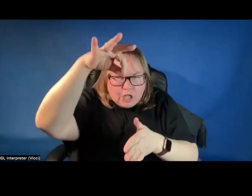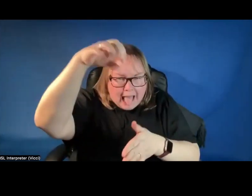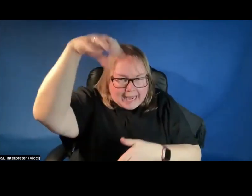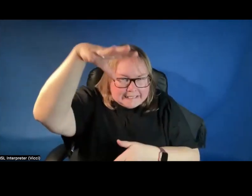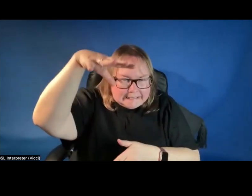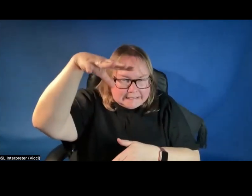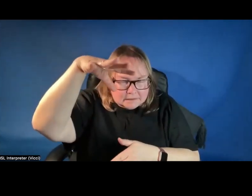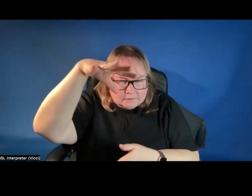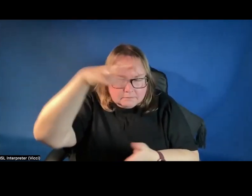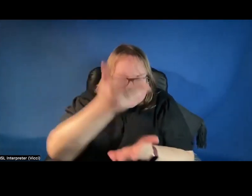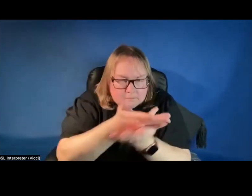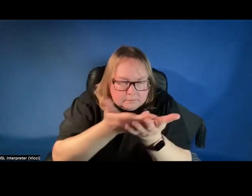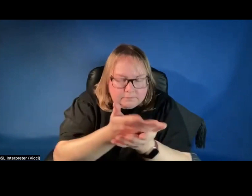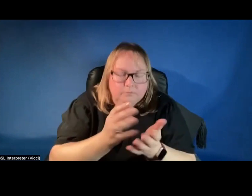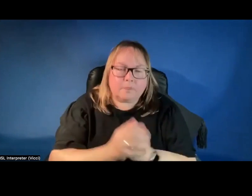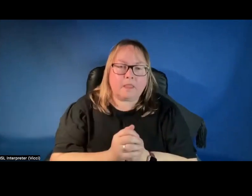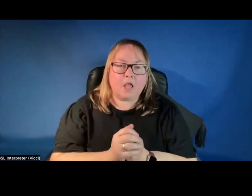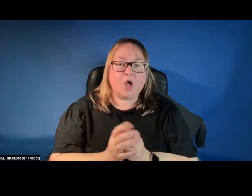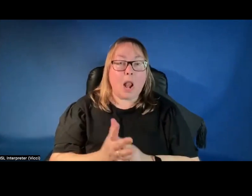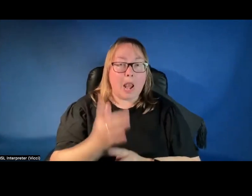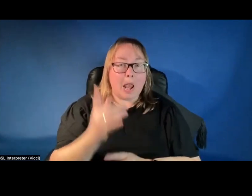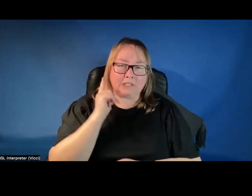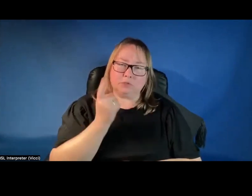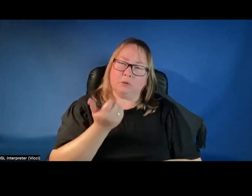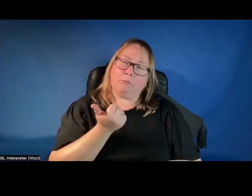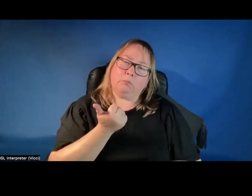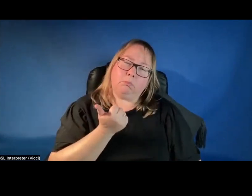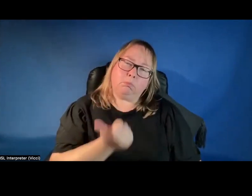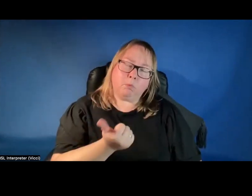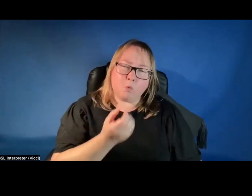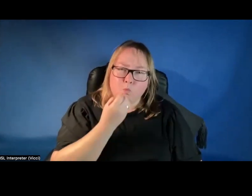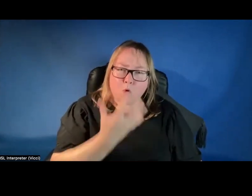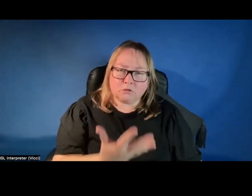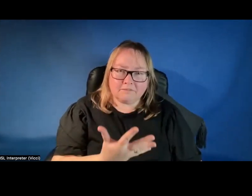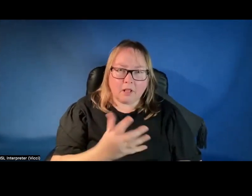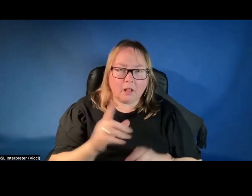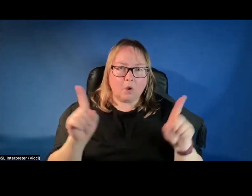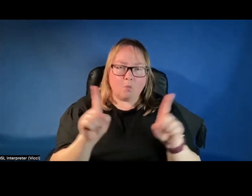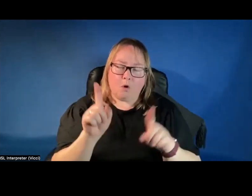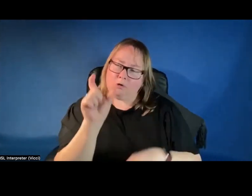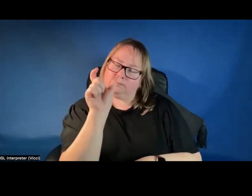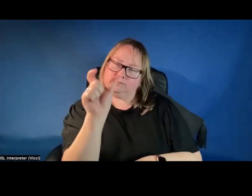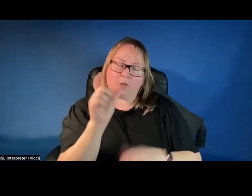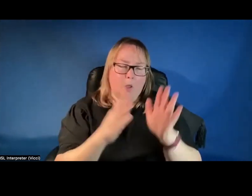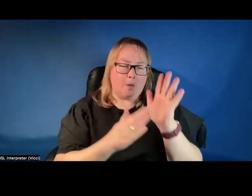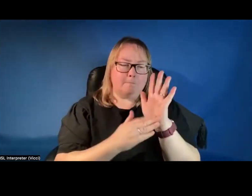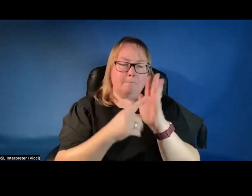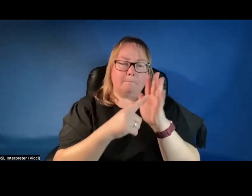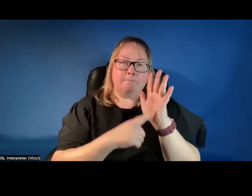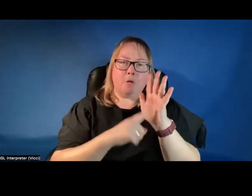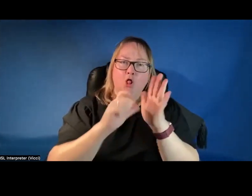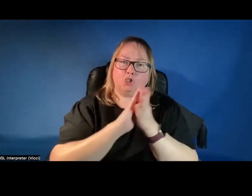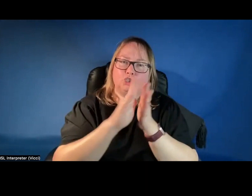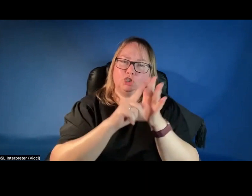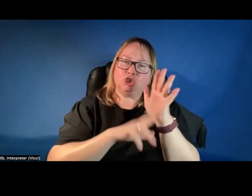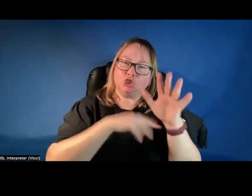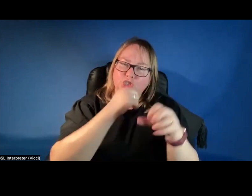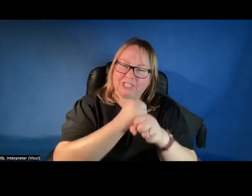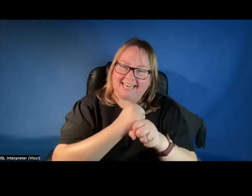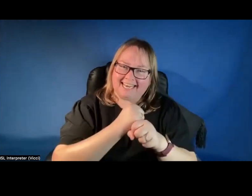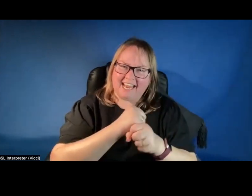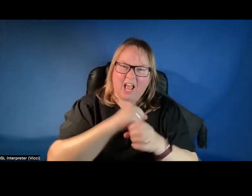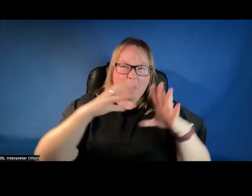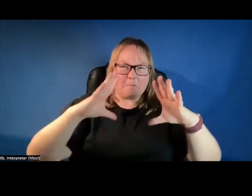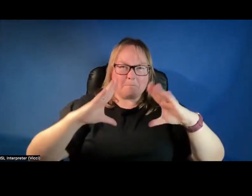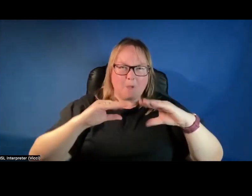week we had a really wonderful session on mulching, which we will eventually put